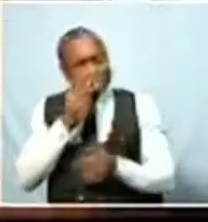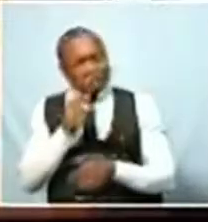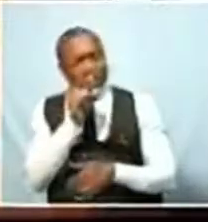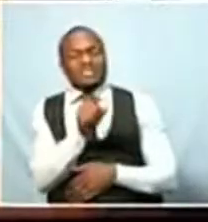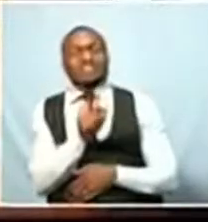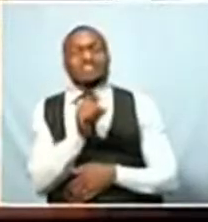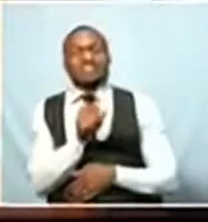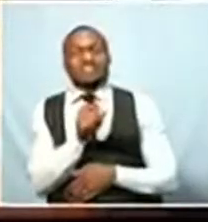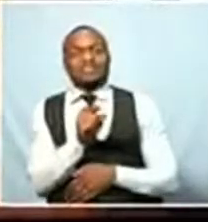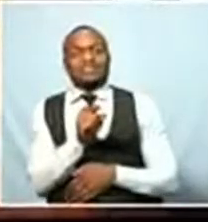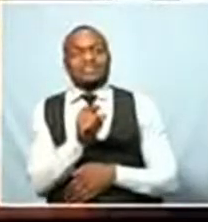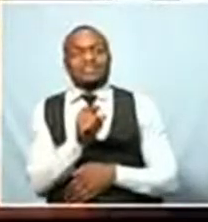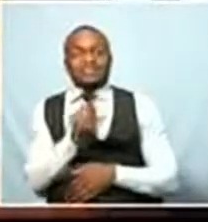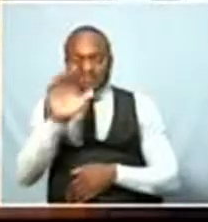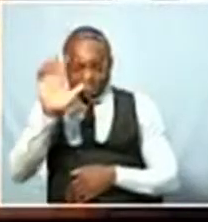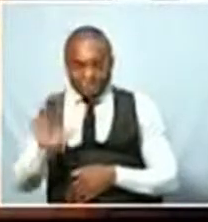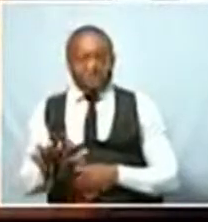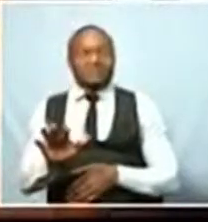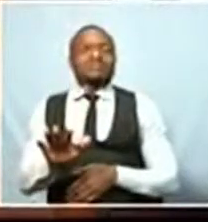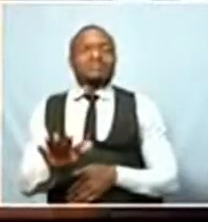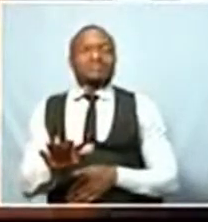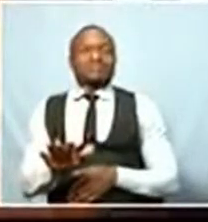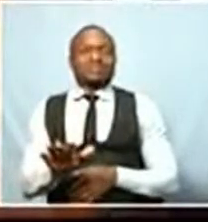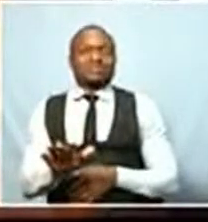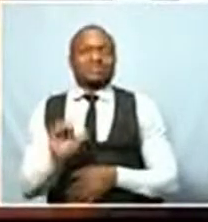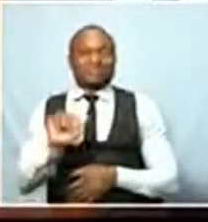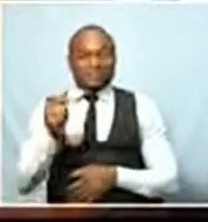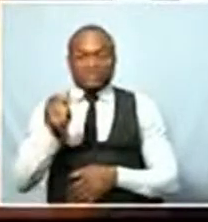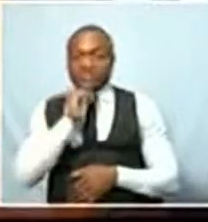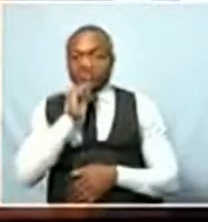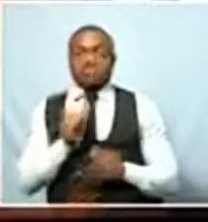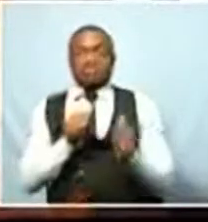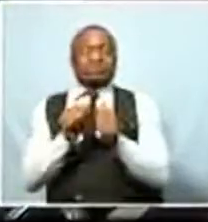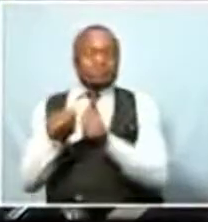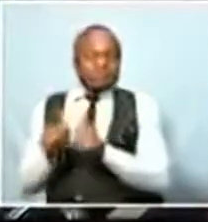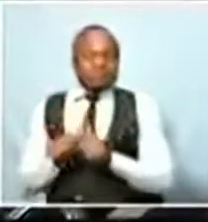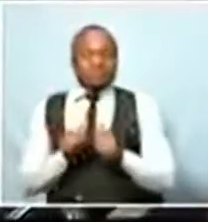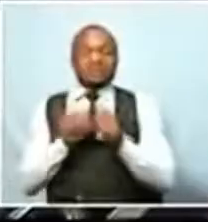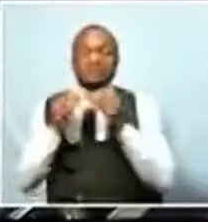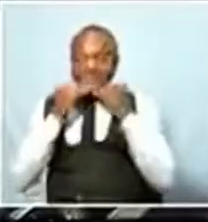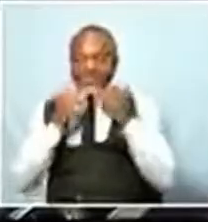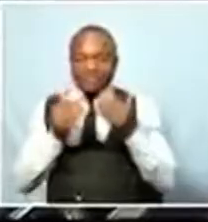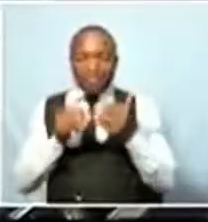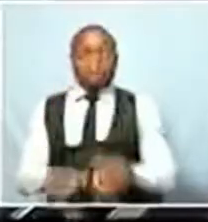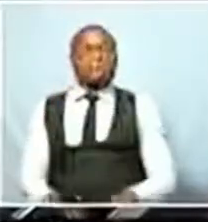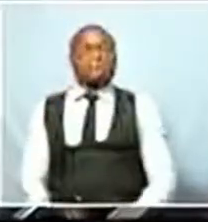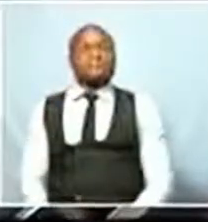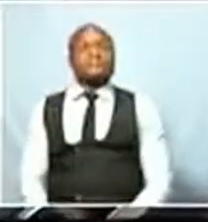you being permanently AG, not acting. Thank you.